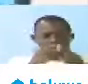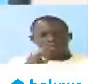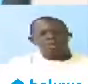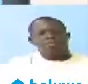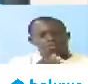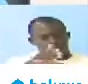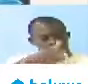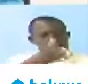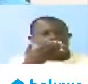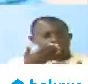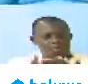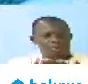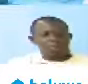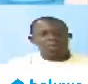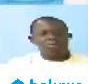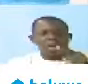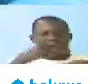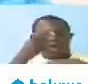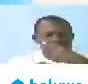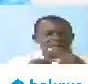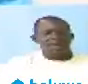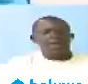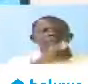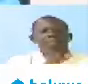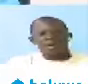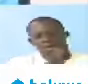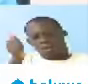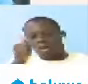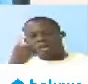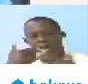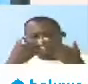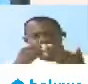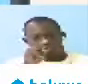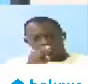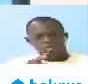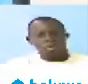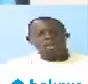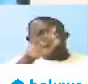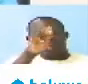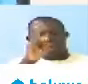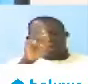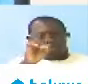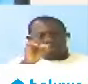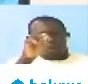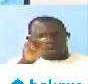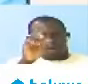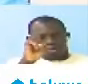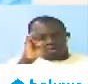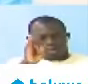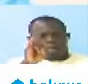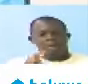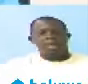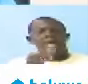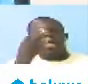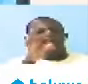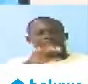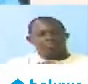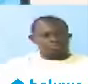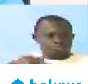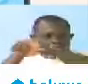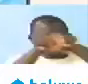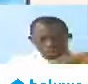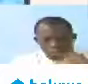please. Sorry, after Sirif Bajup told you, that Kukoi, if he takes you, he would